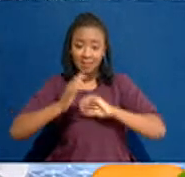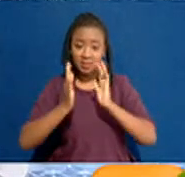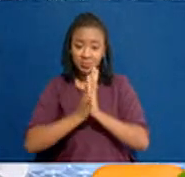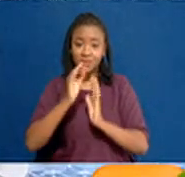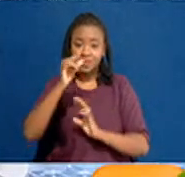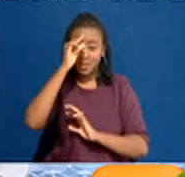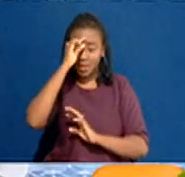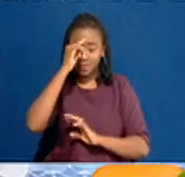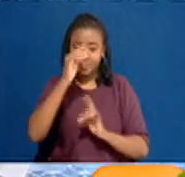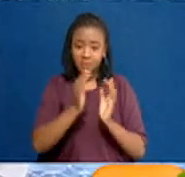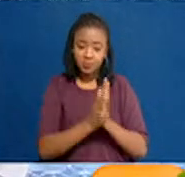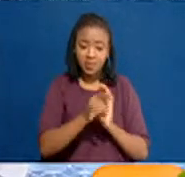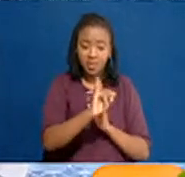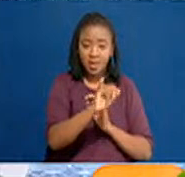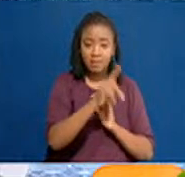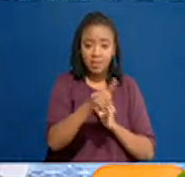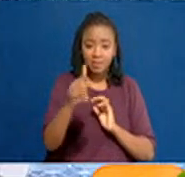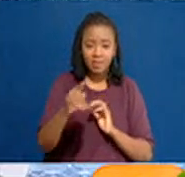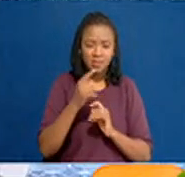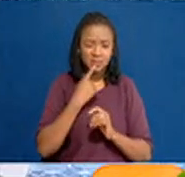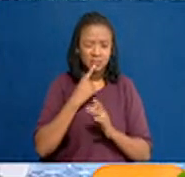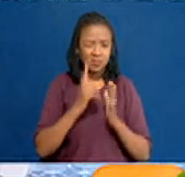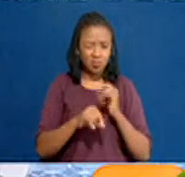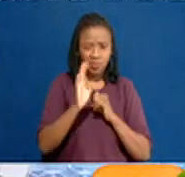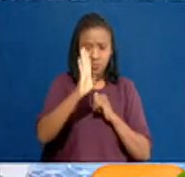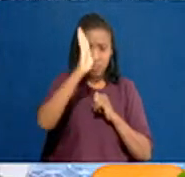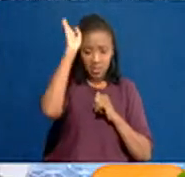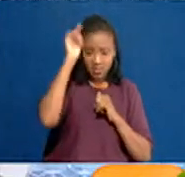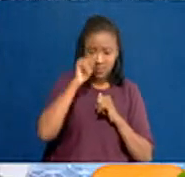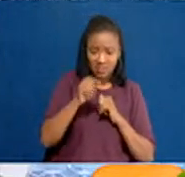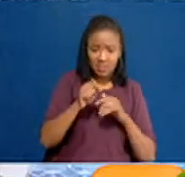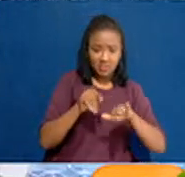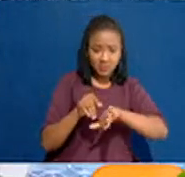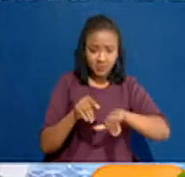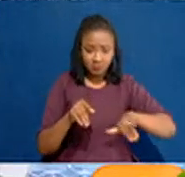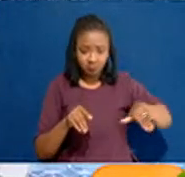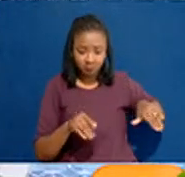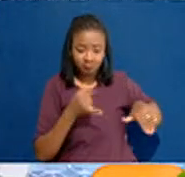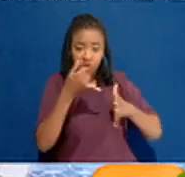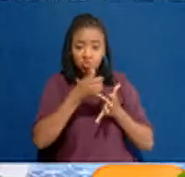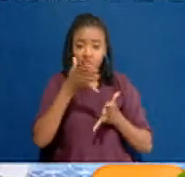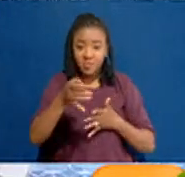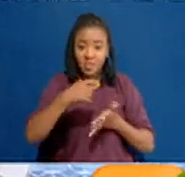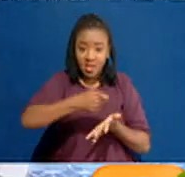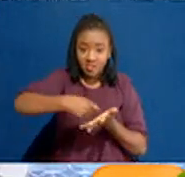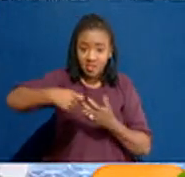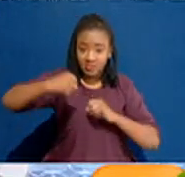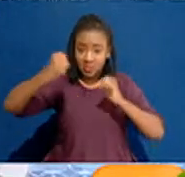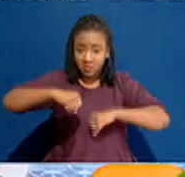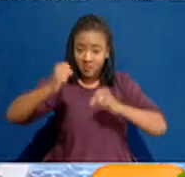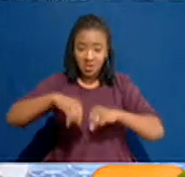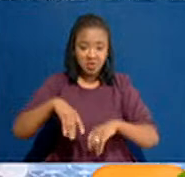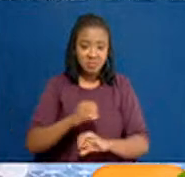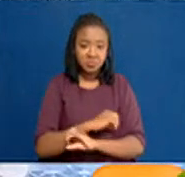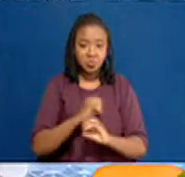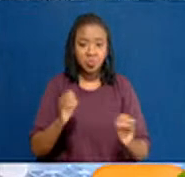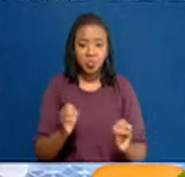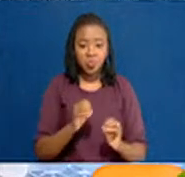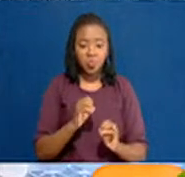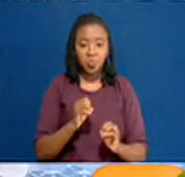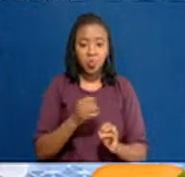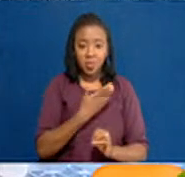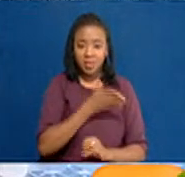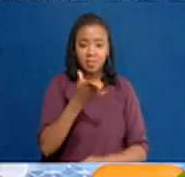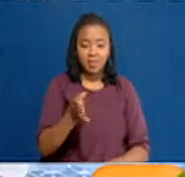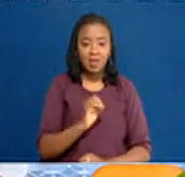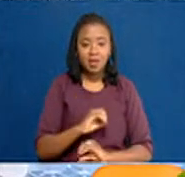IPPs, revealed that the Office of the Attorney General was tactically sidelined during the crafting and signing of the power purchase agreements